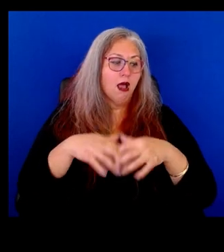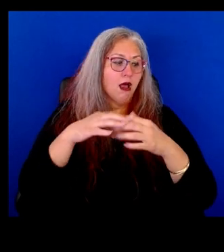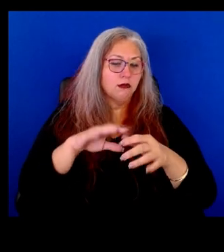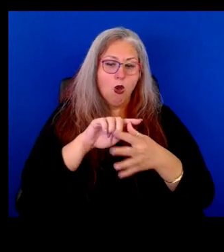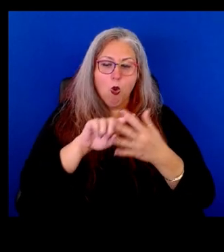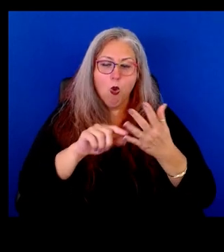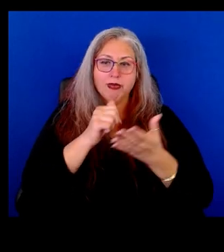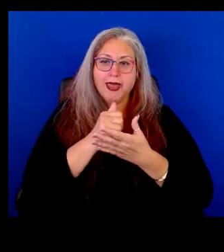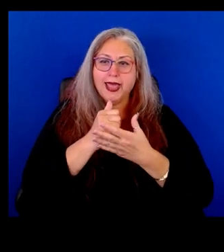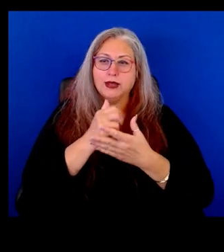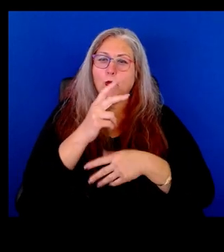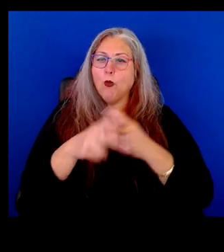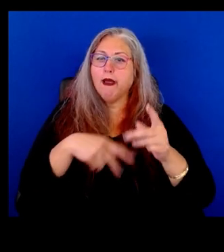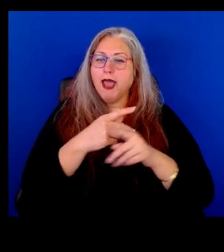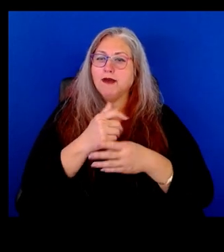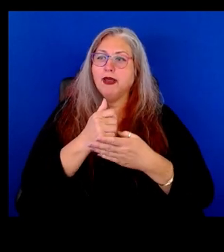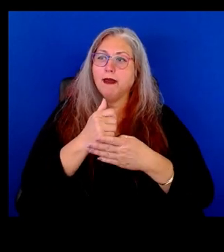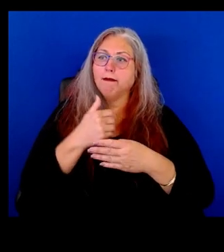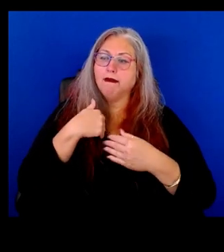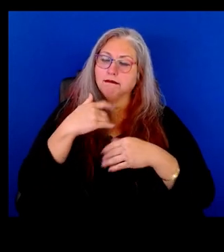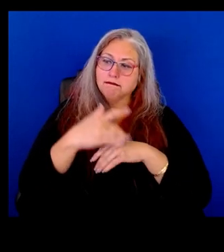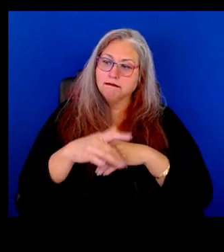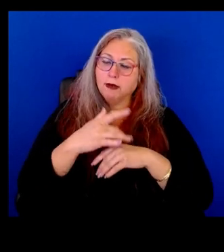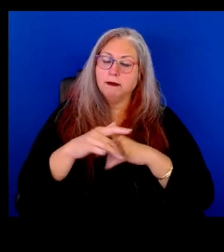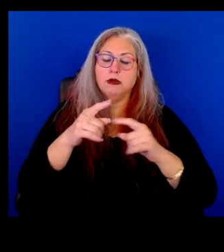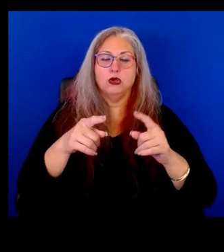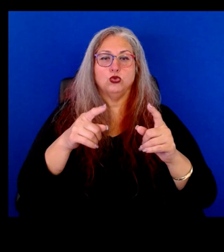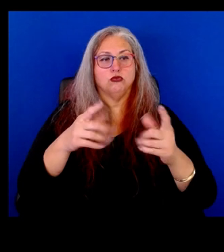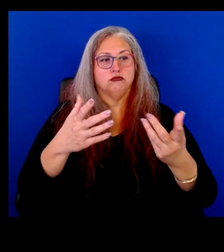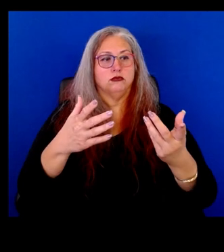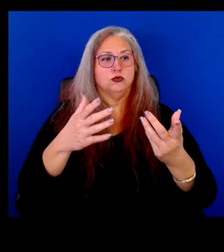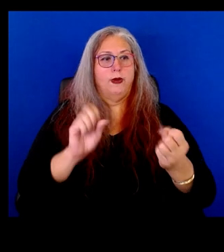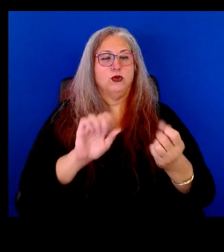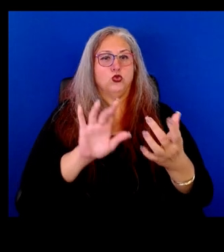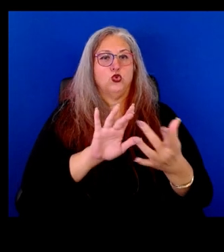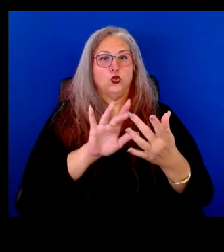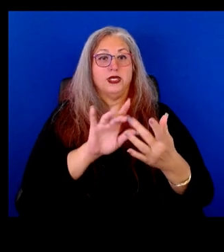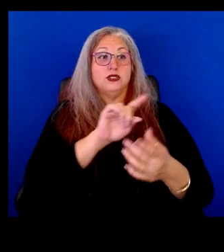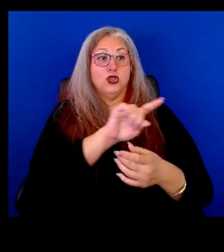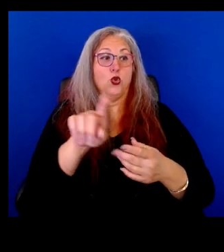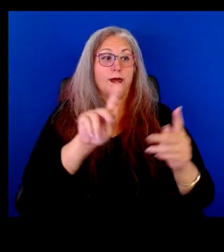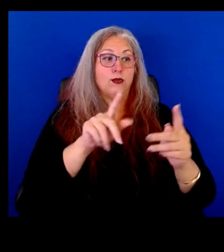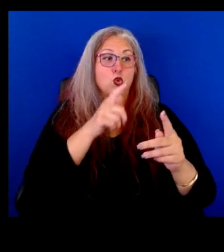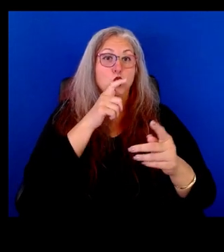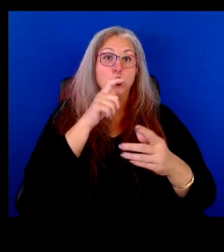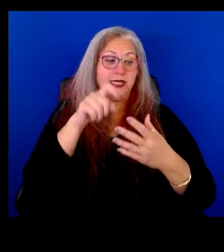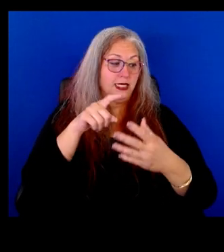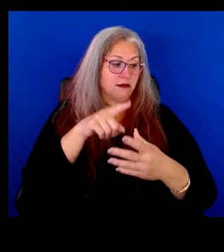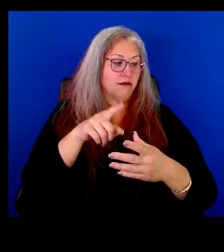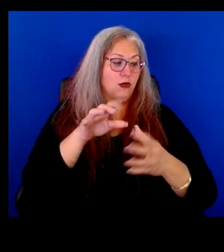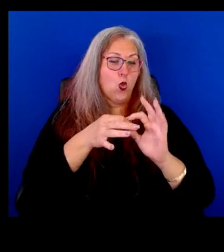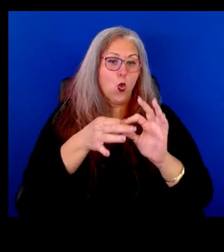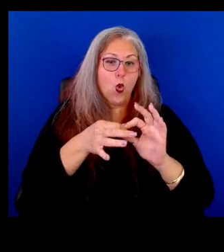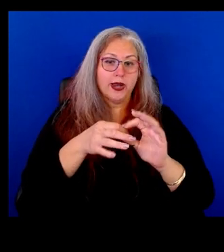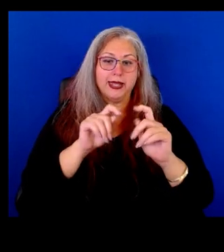the aid, that the sort of aid available to be to reach those people in need, and she would